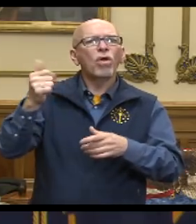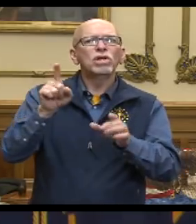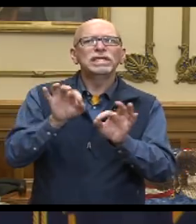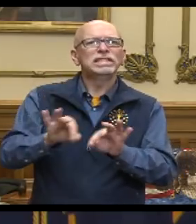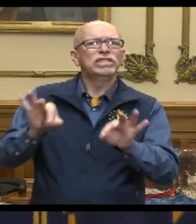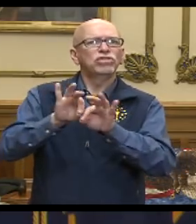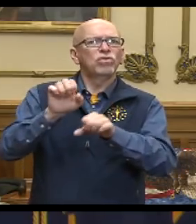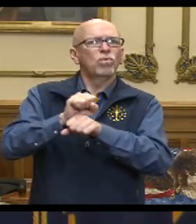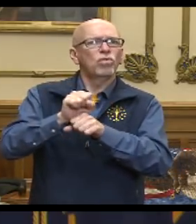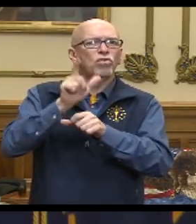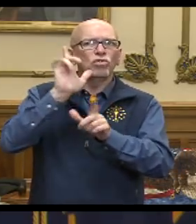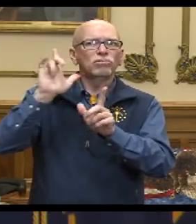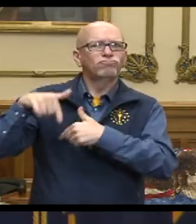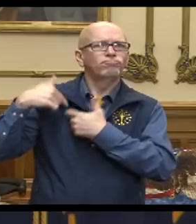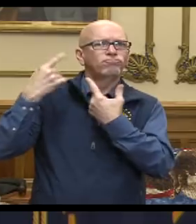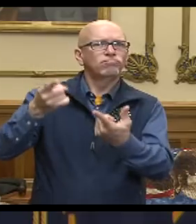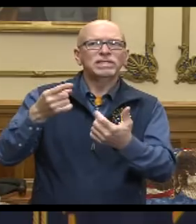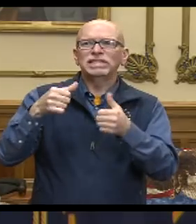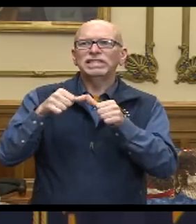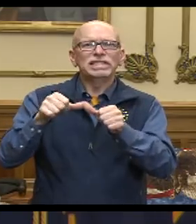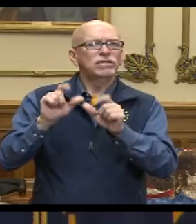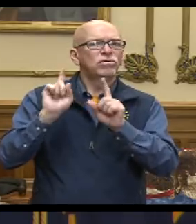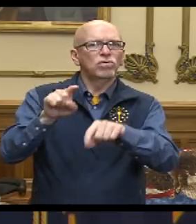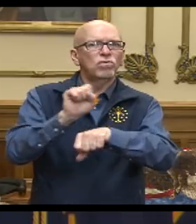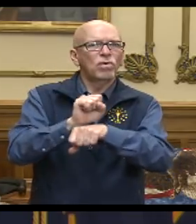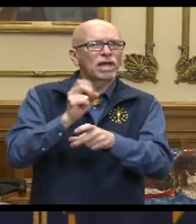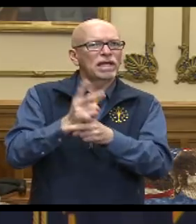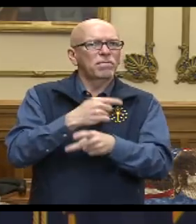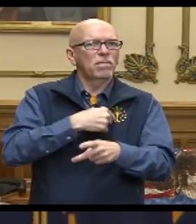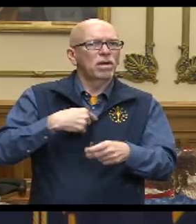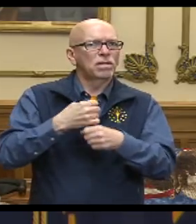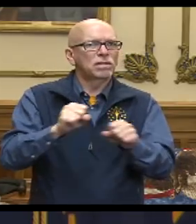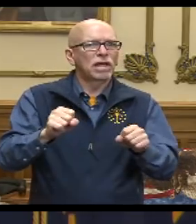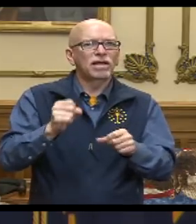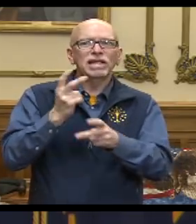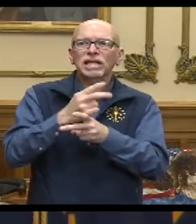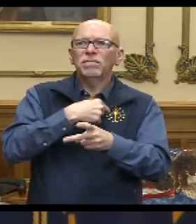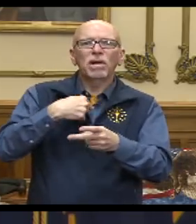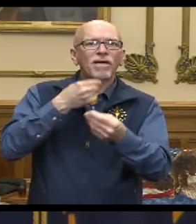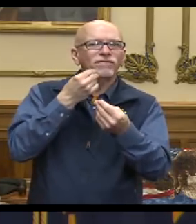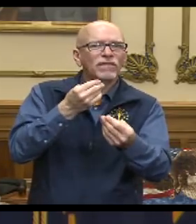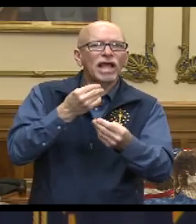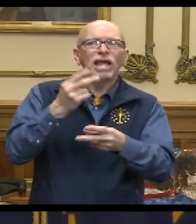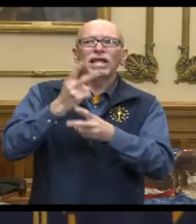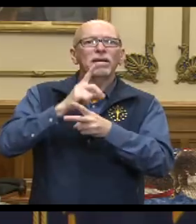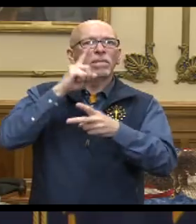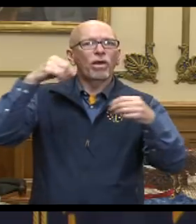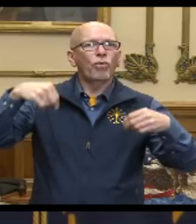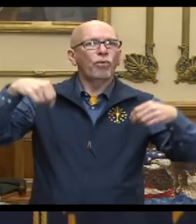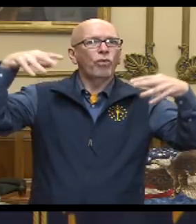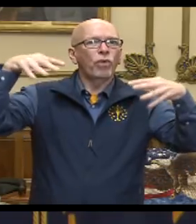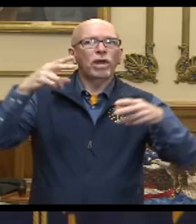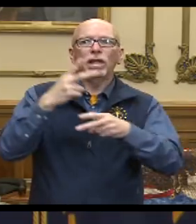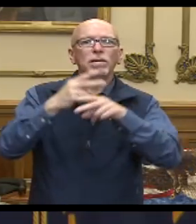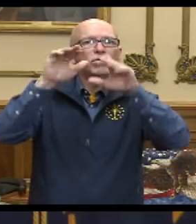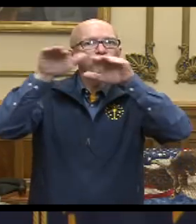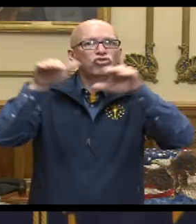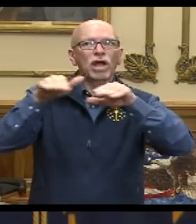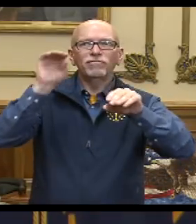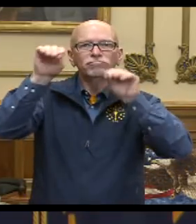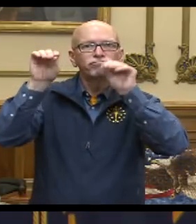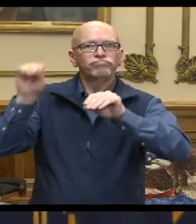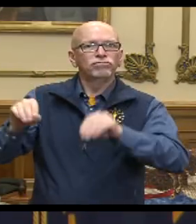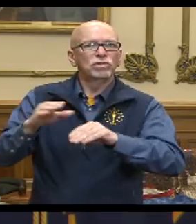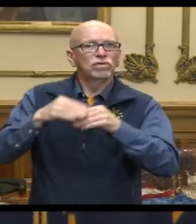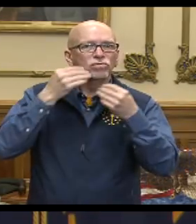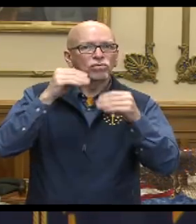workers who are keeping us safe, keeping us fed, keeping the lights on, keeping the shelves stocked.